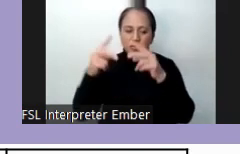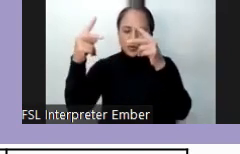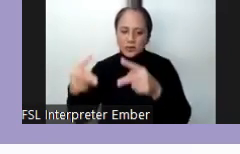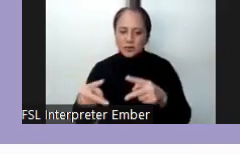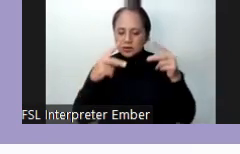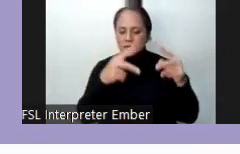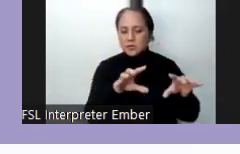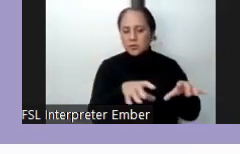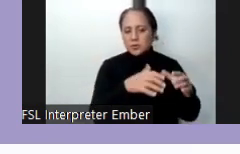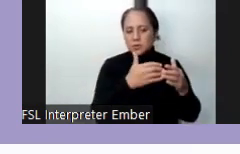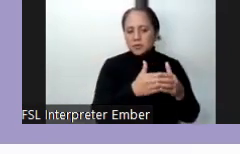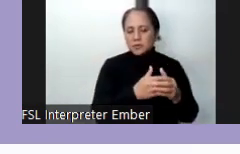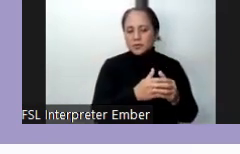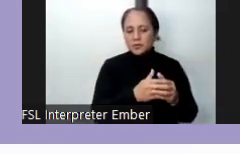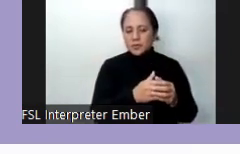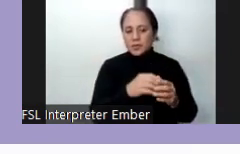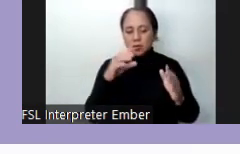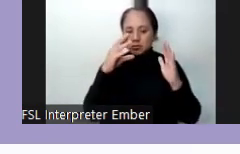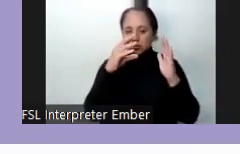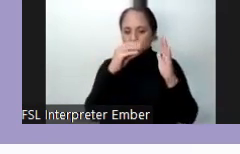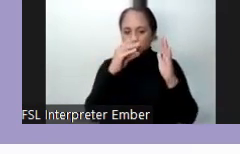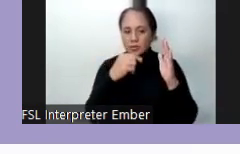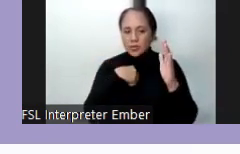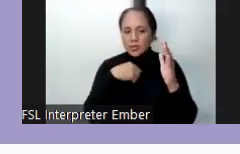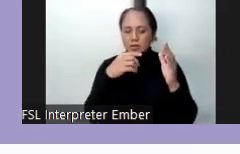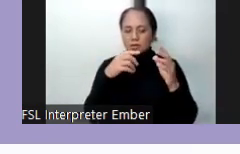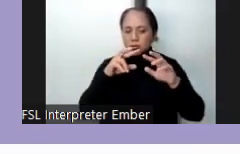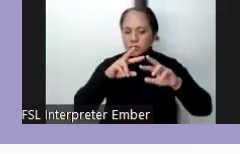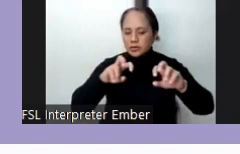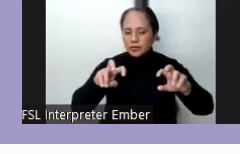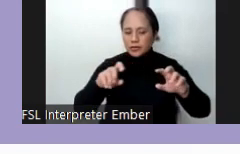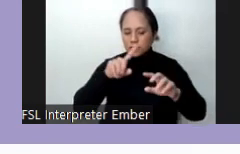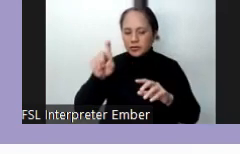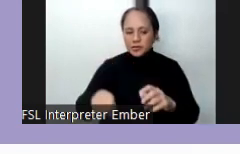work on. This is a screenshot of the Google Form survey questionnaire.